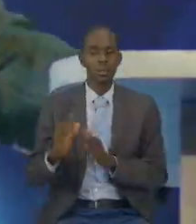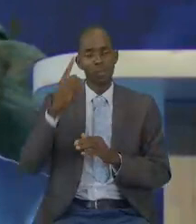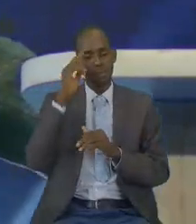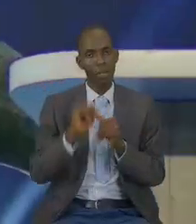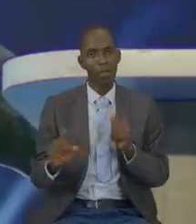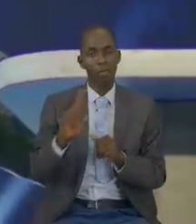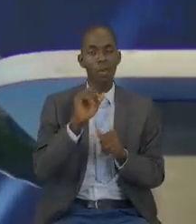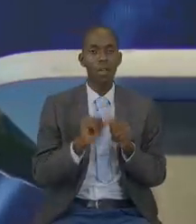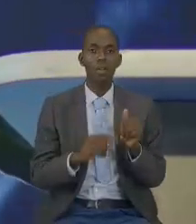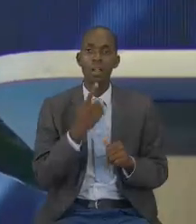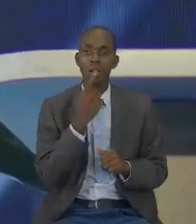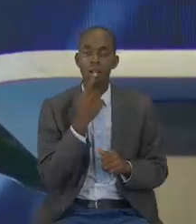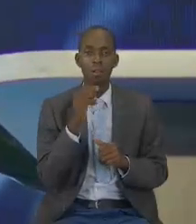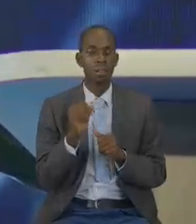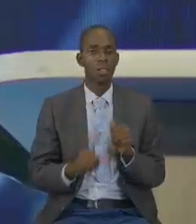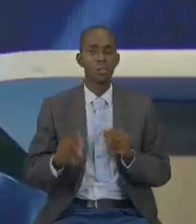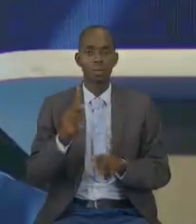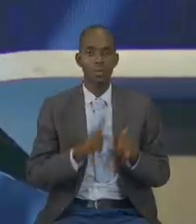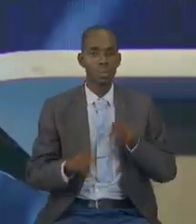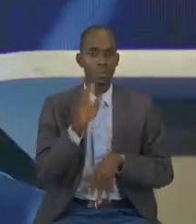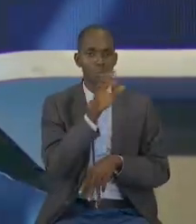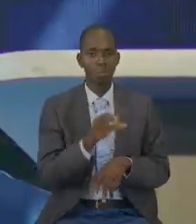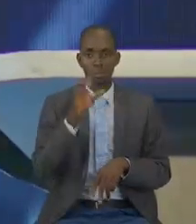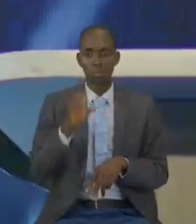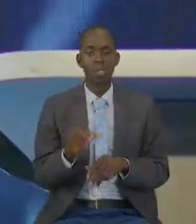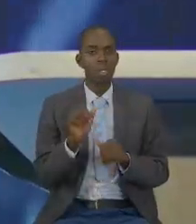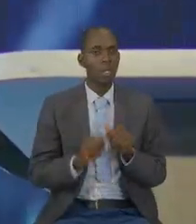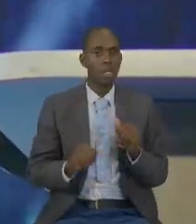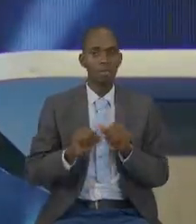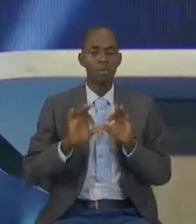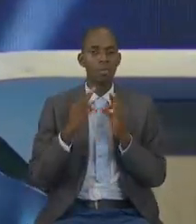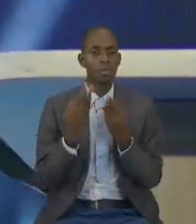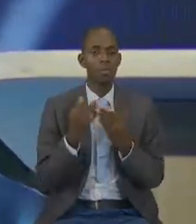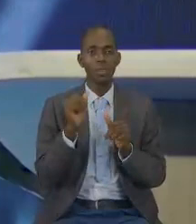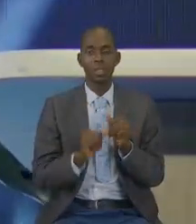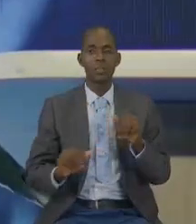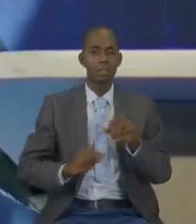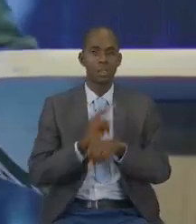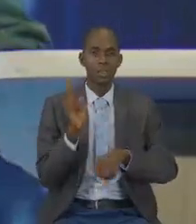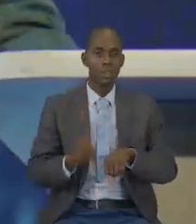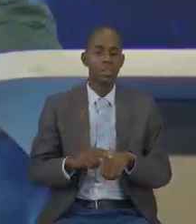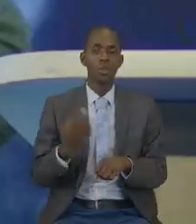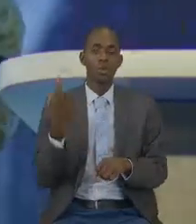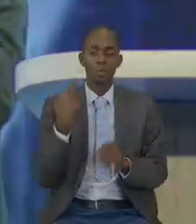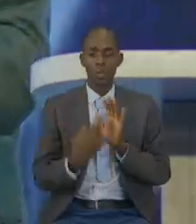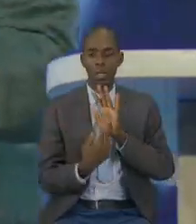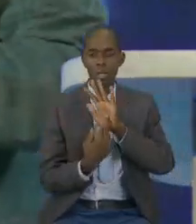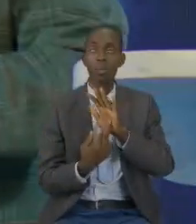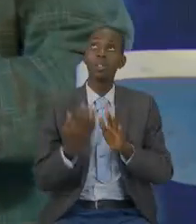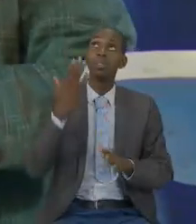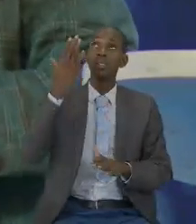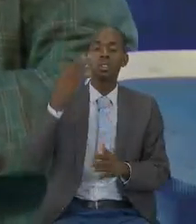every tongue, every people, every kindred, every nation represented there is